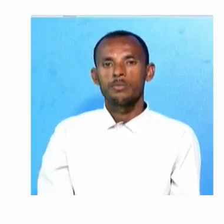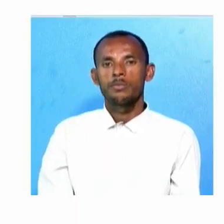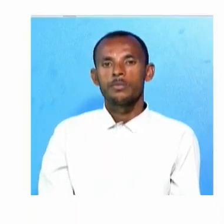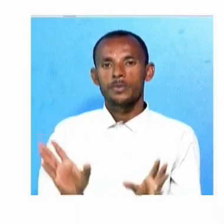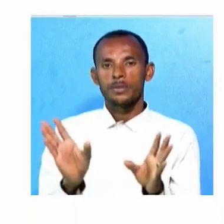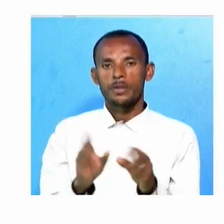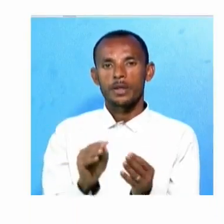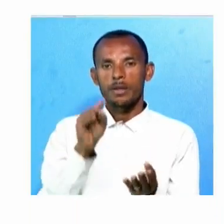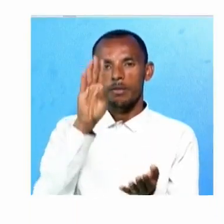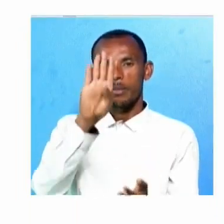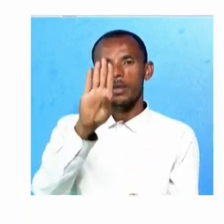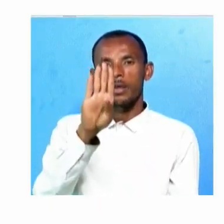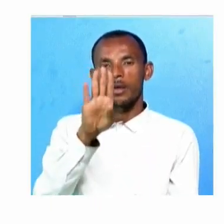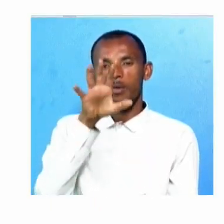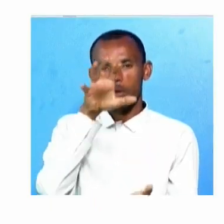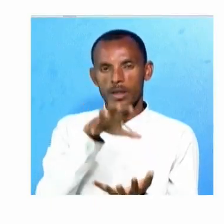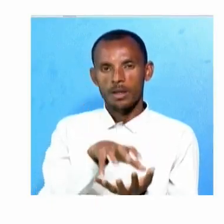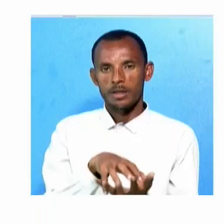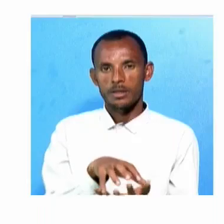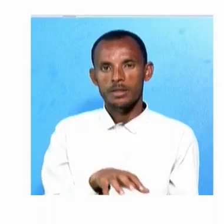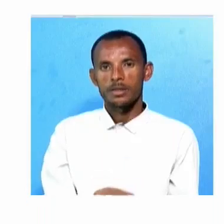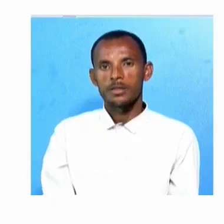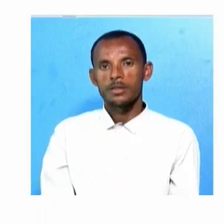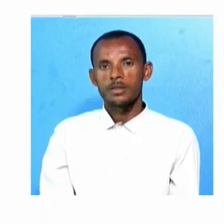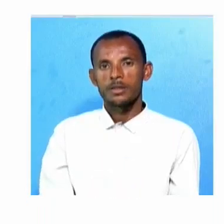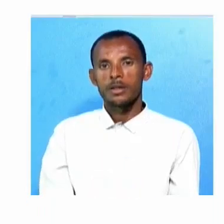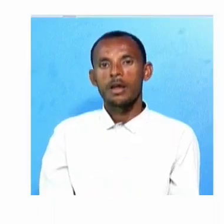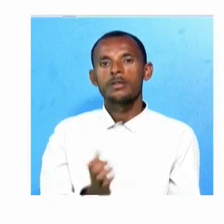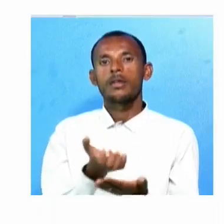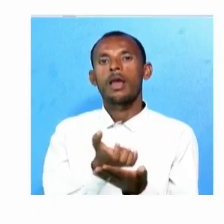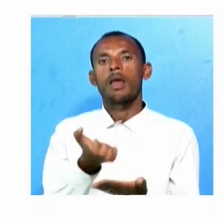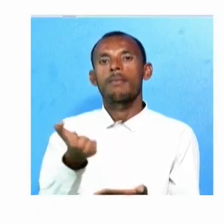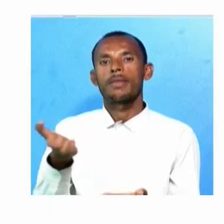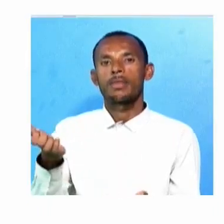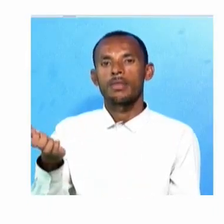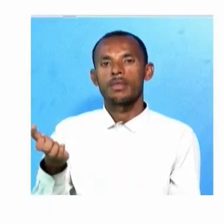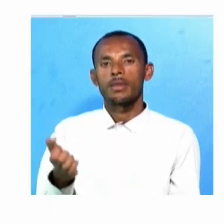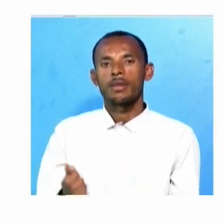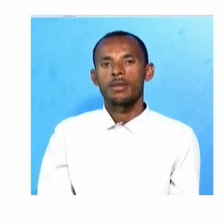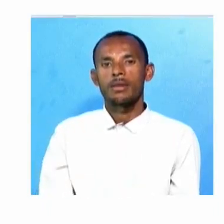Set B contains the elements